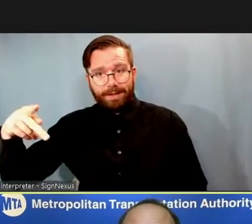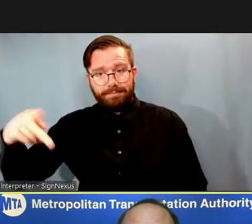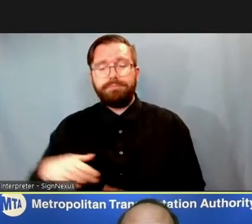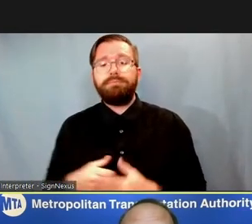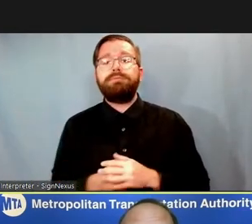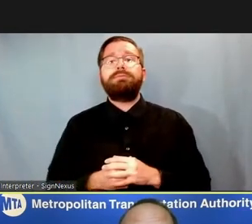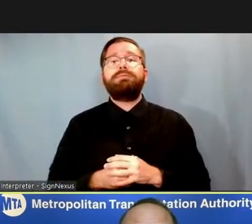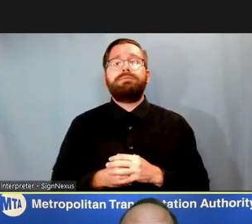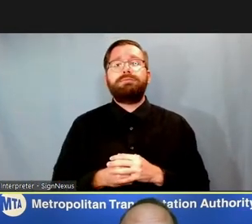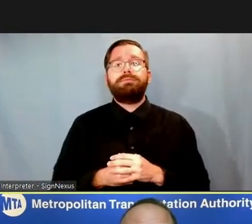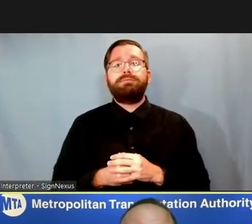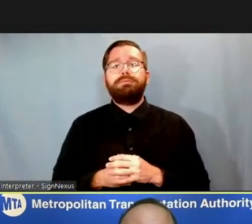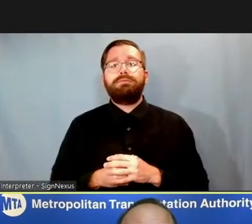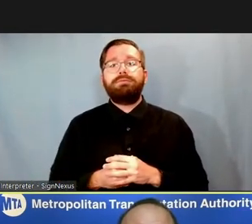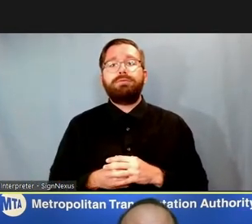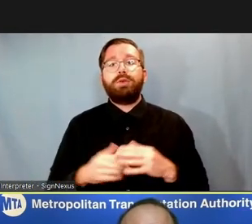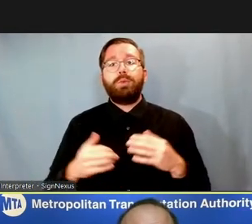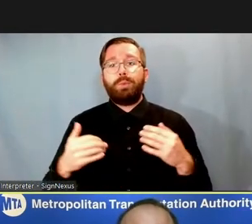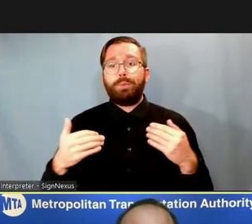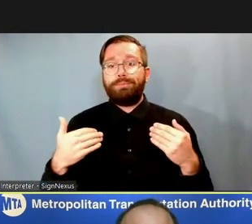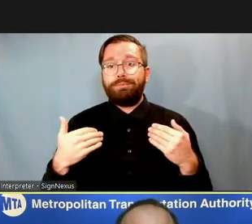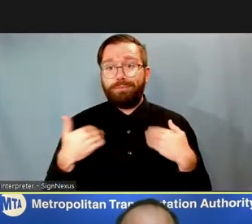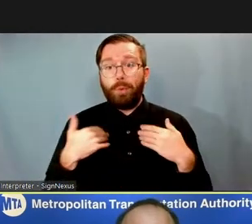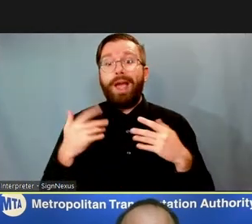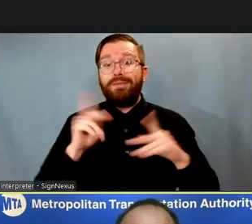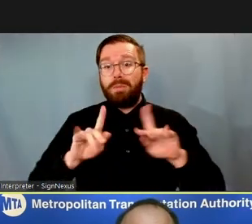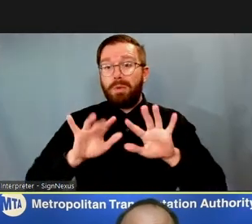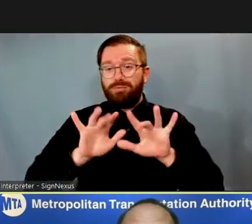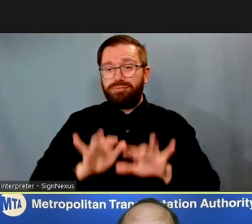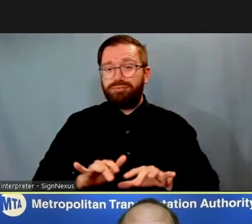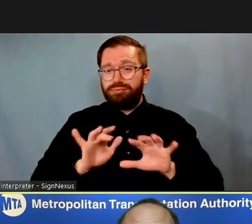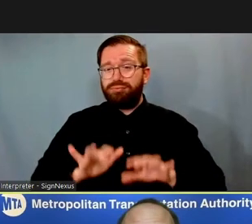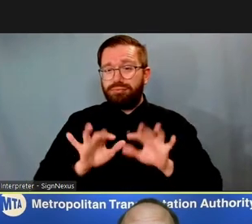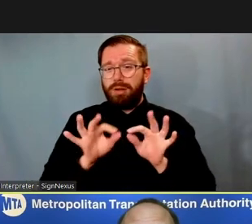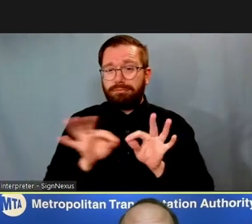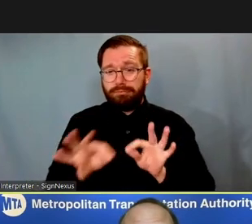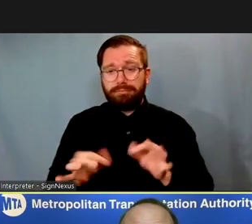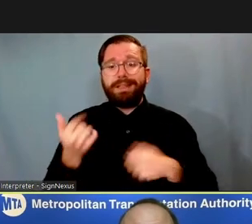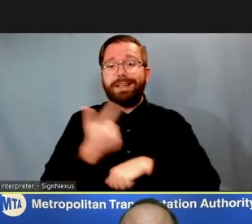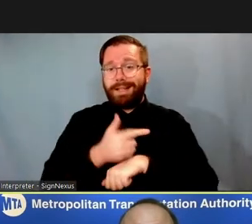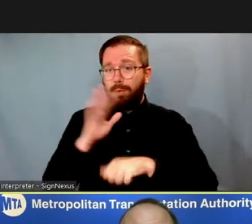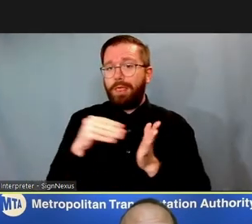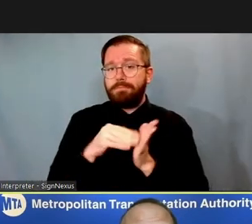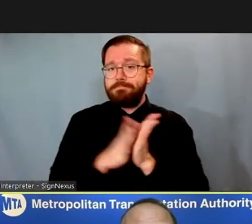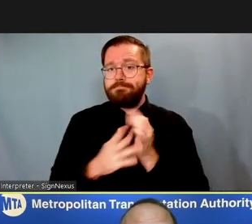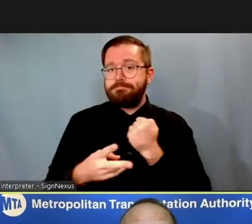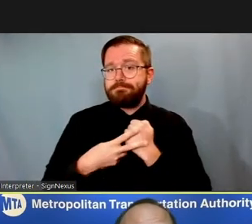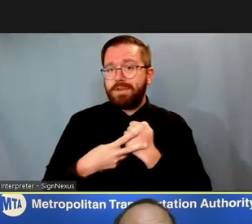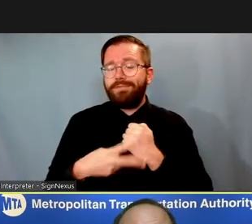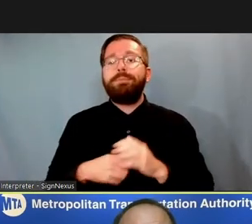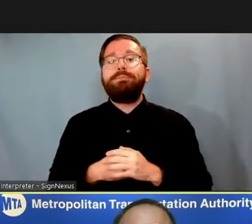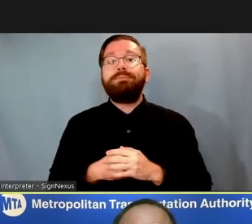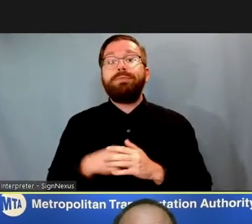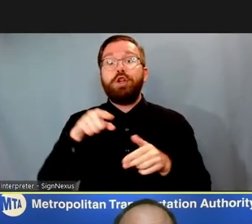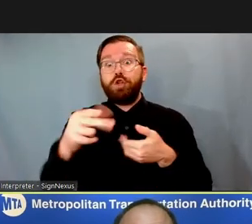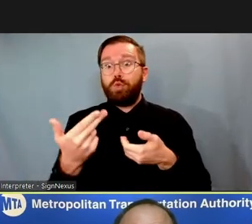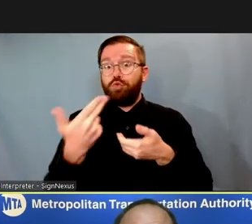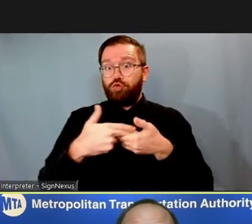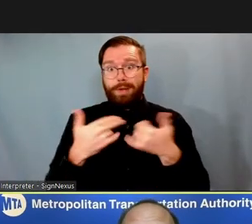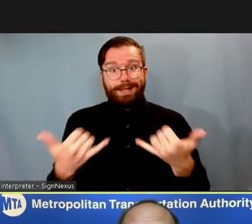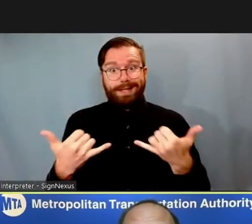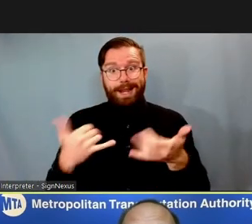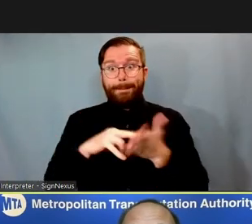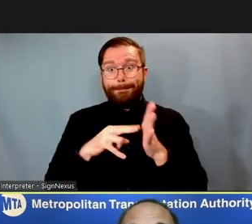stenographers are present and will create a written record of today's hearing by attending this virtual hearing you consent to be recorded